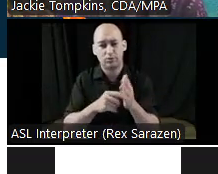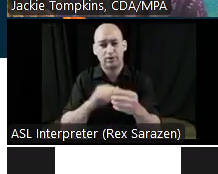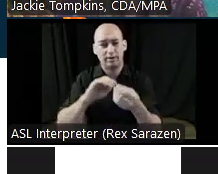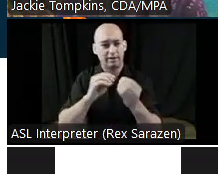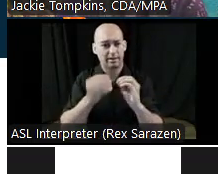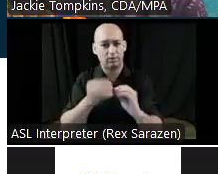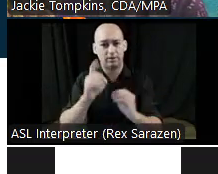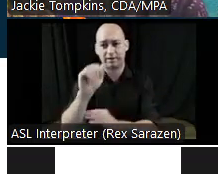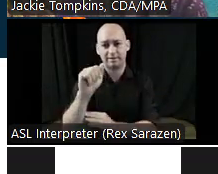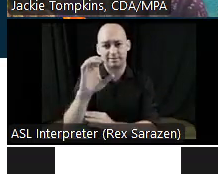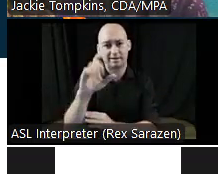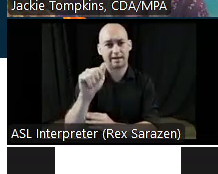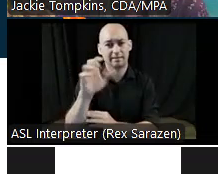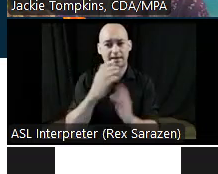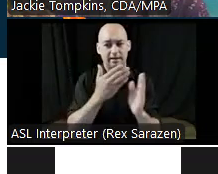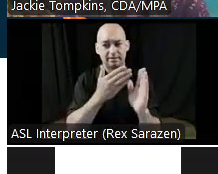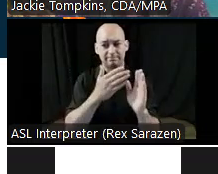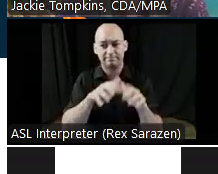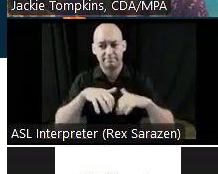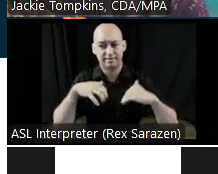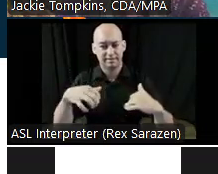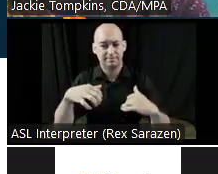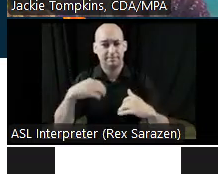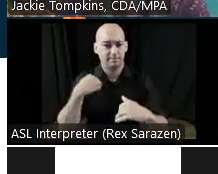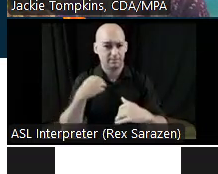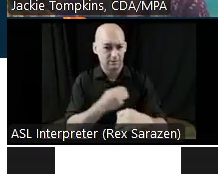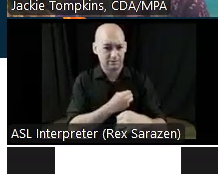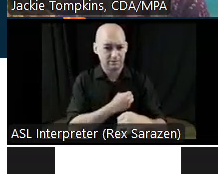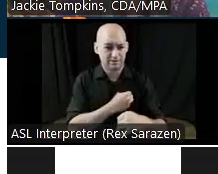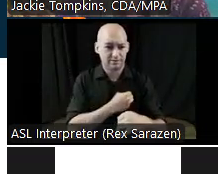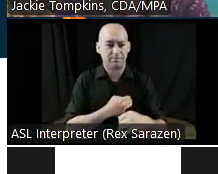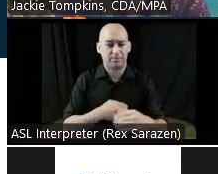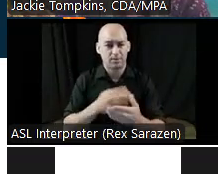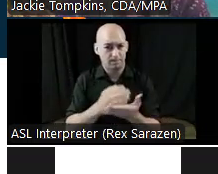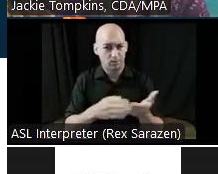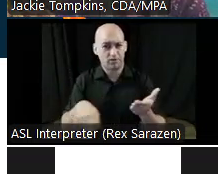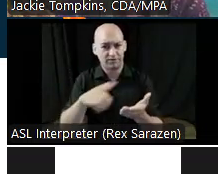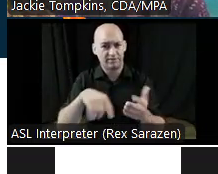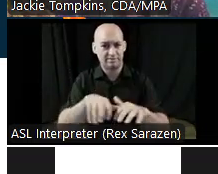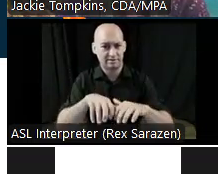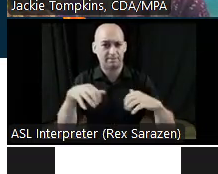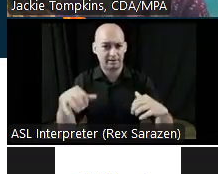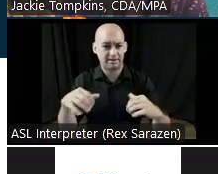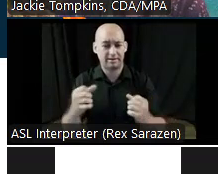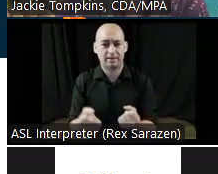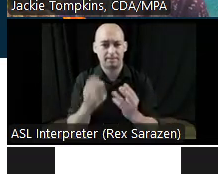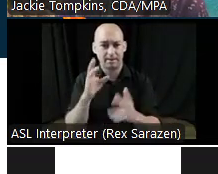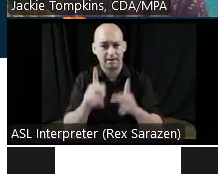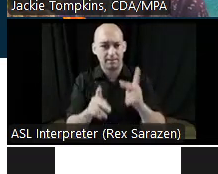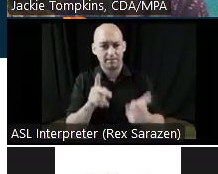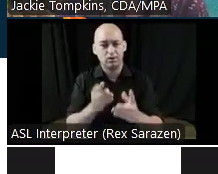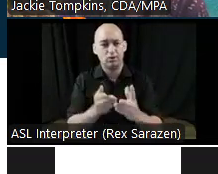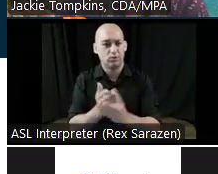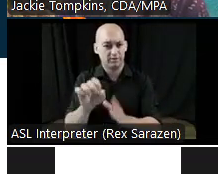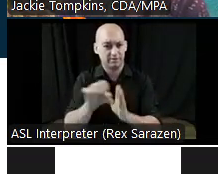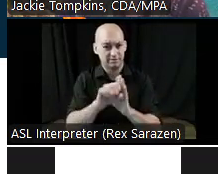DACLAC committee members who are a part of this committee. numerous people throughout the state, again,